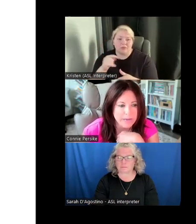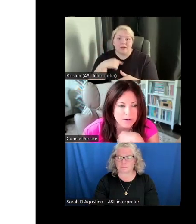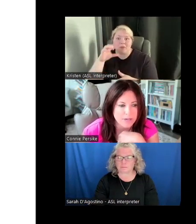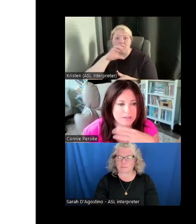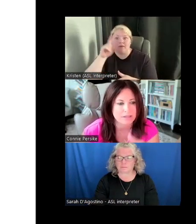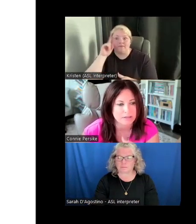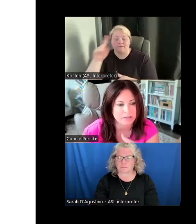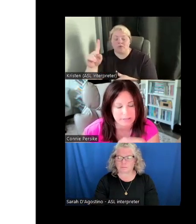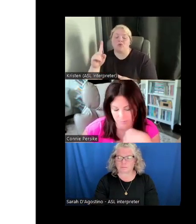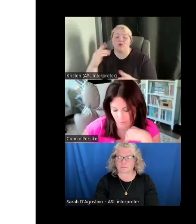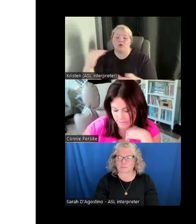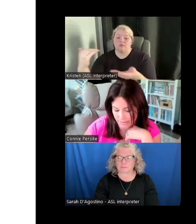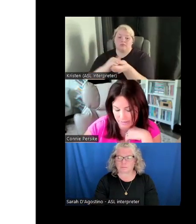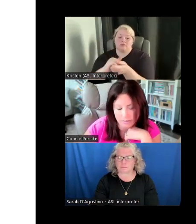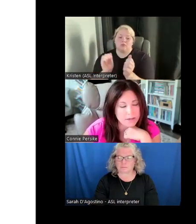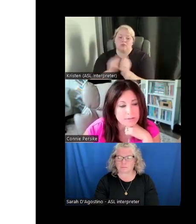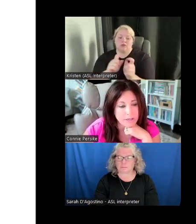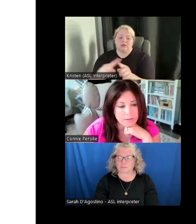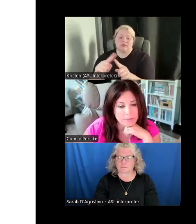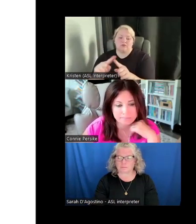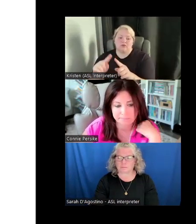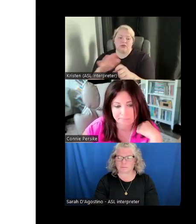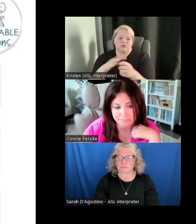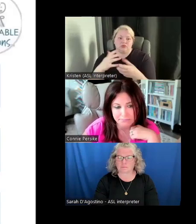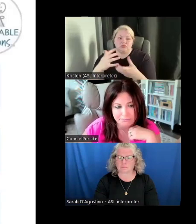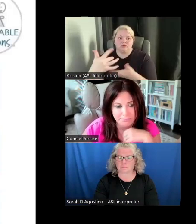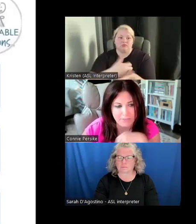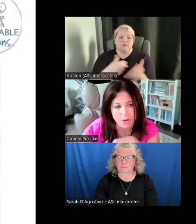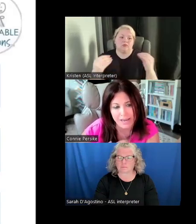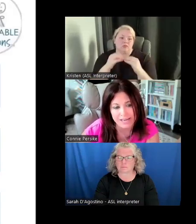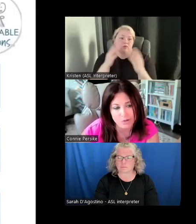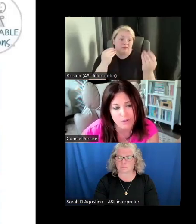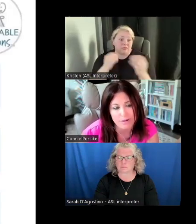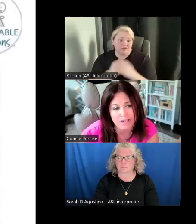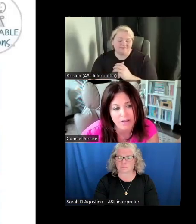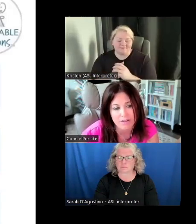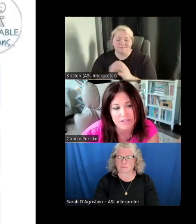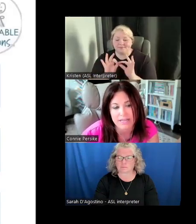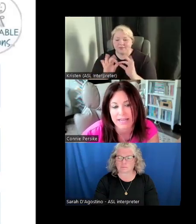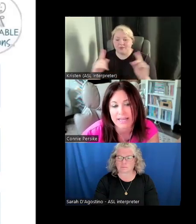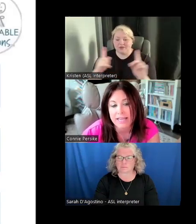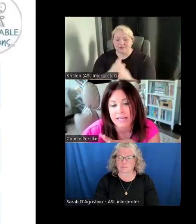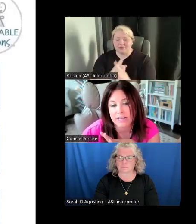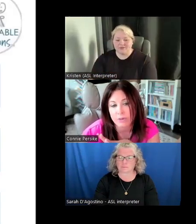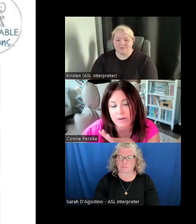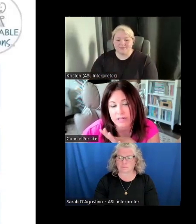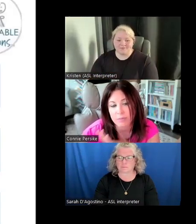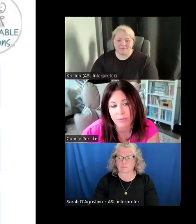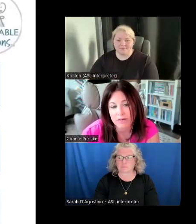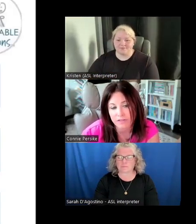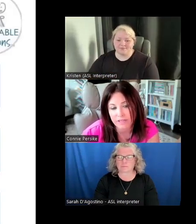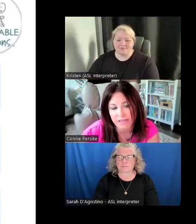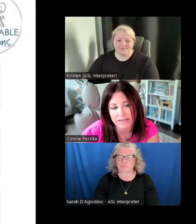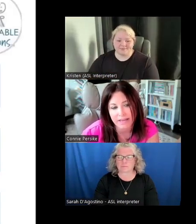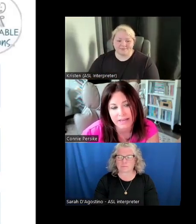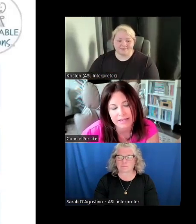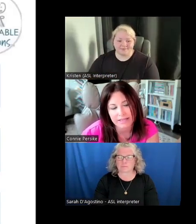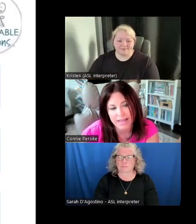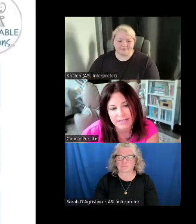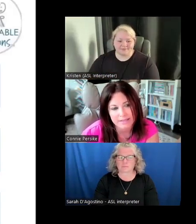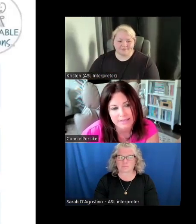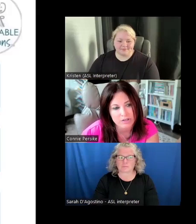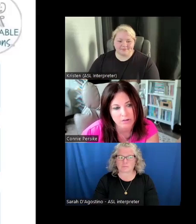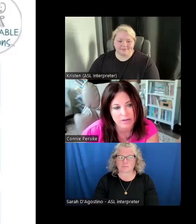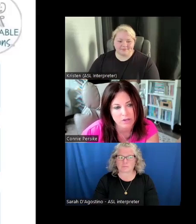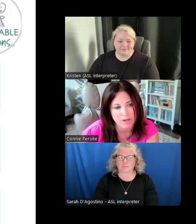to pair with to collect some more data as well. Okay, so what we're going to cover today is we're going to briefly, and